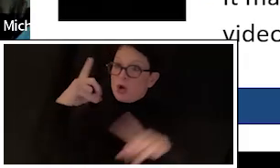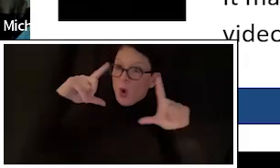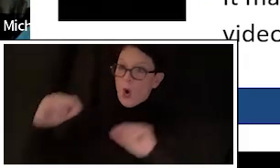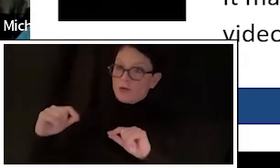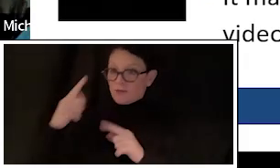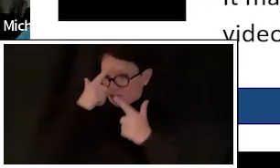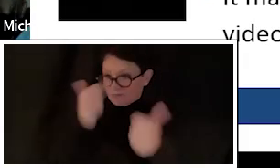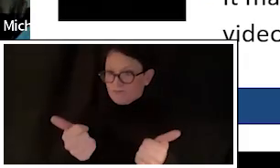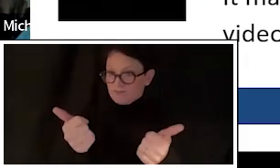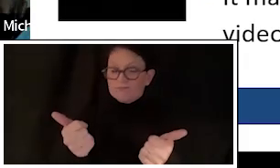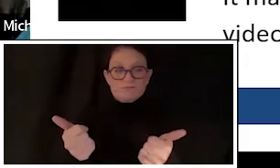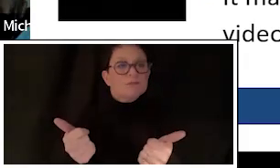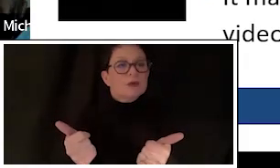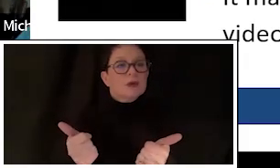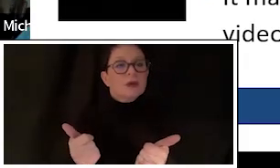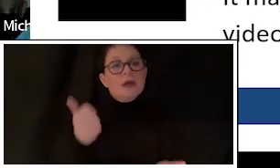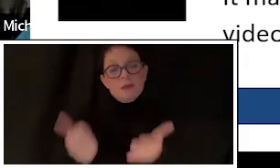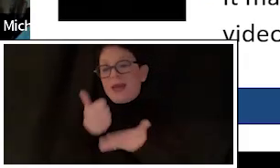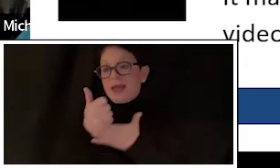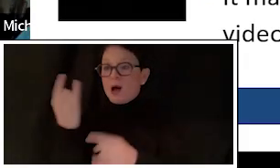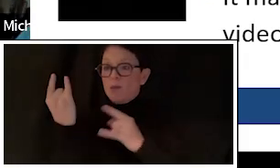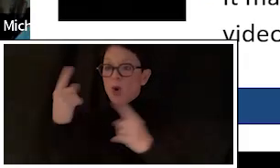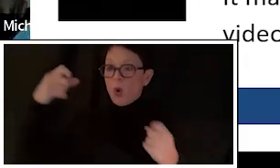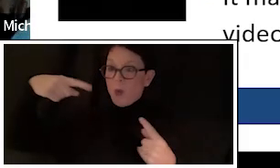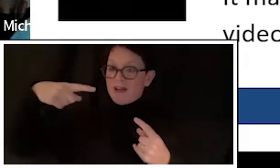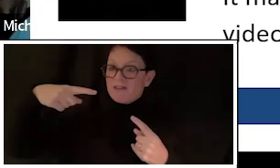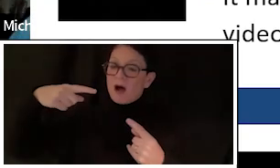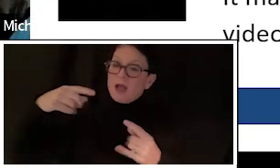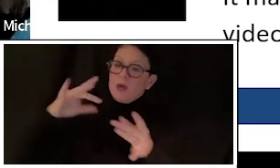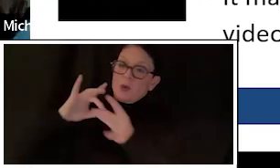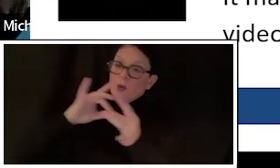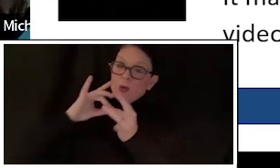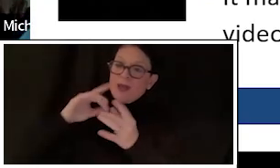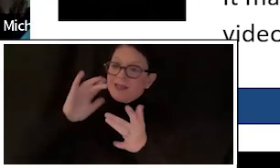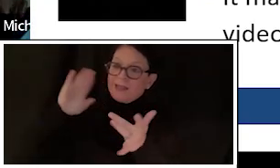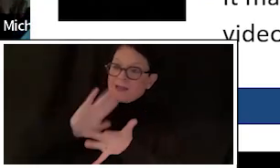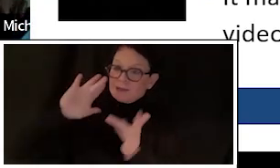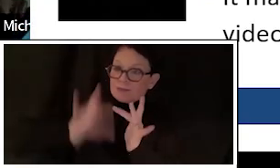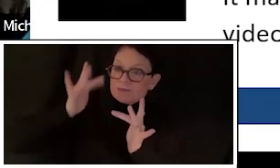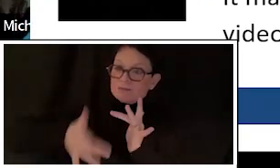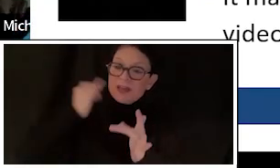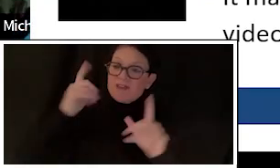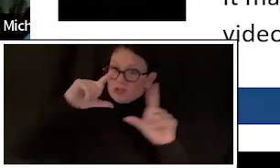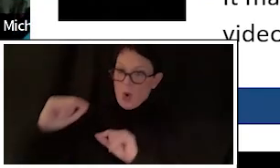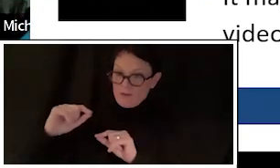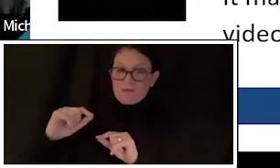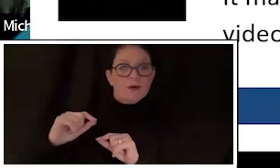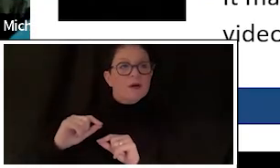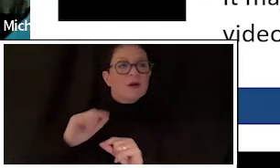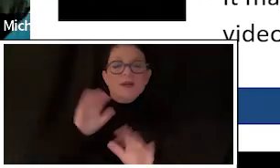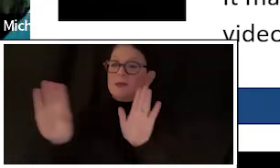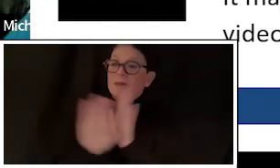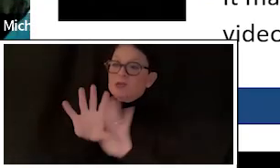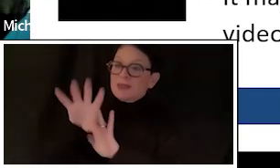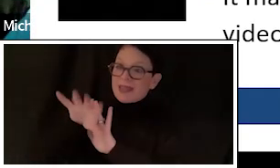on or off. It may help Wi-Fi to keep your video off. That's the icon with of the